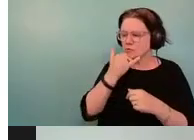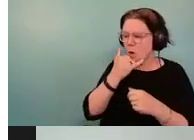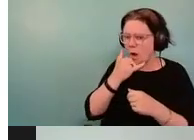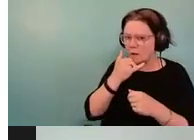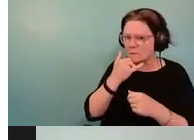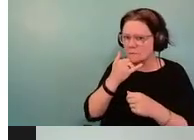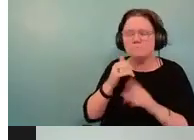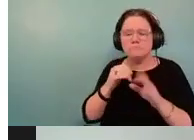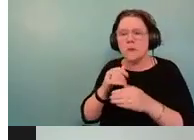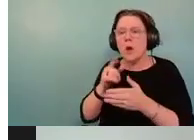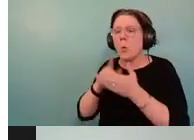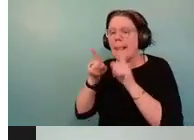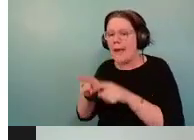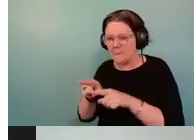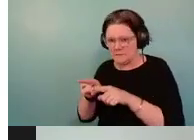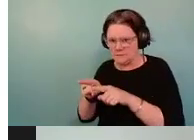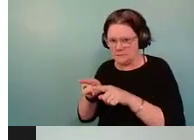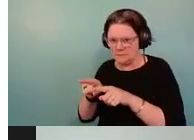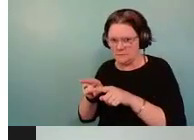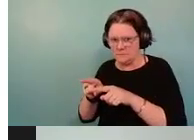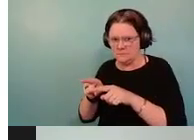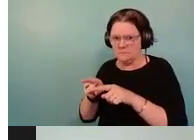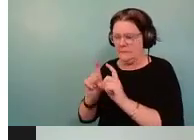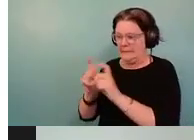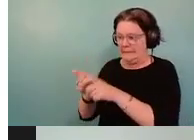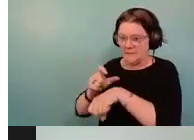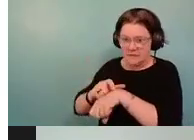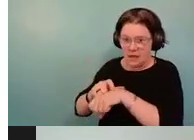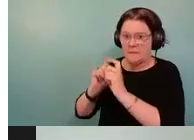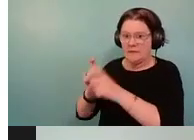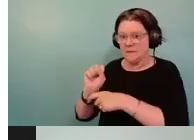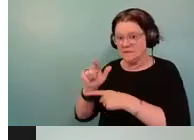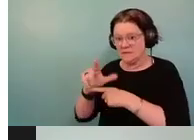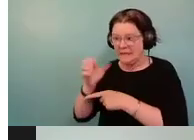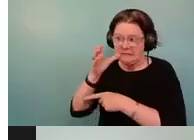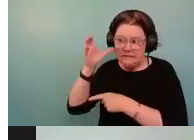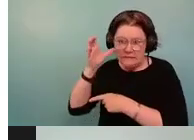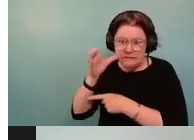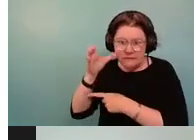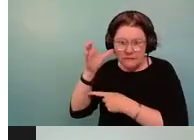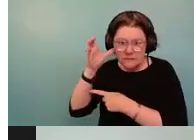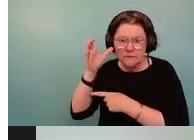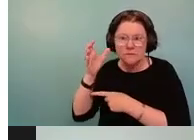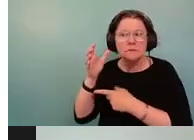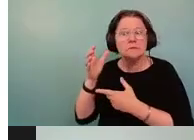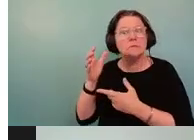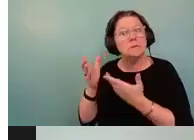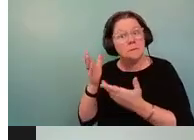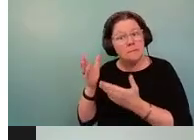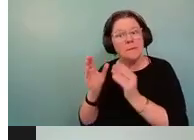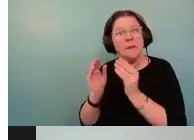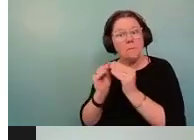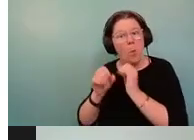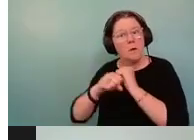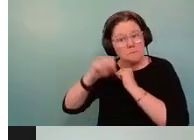to you, giving time and space for listening. It may take longer to listen,